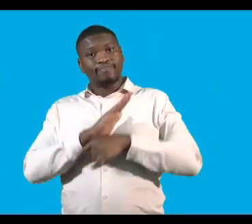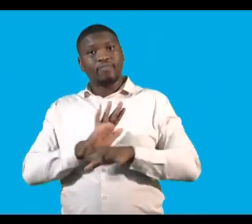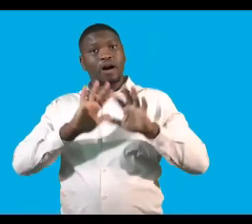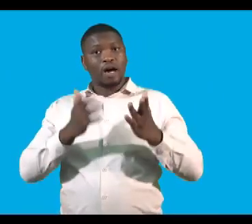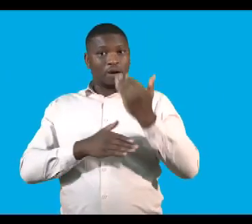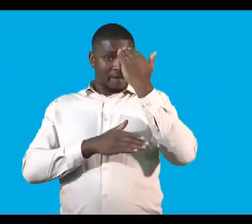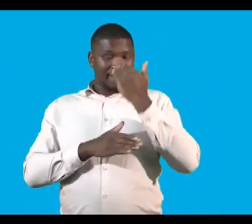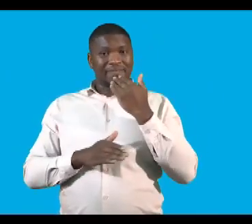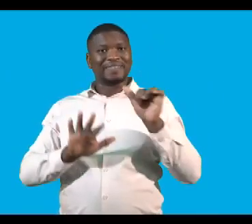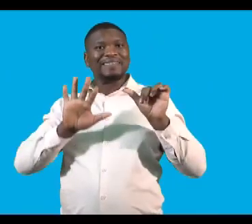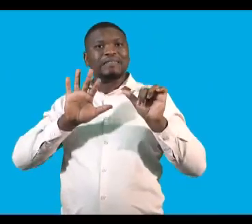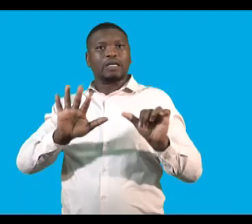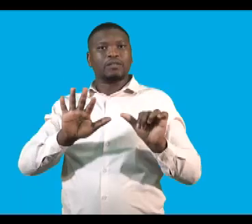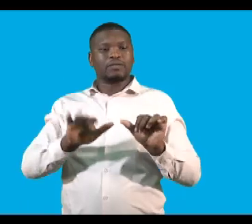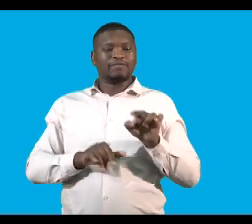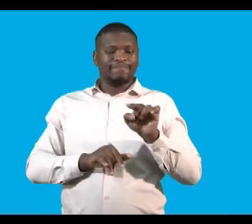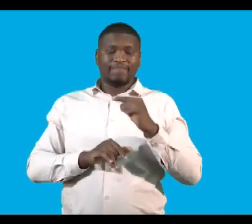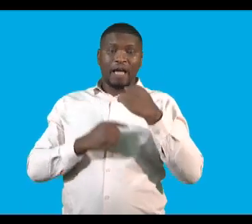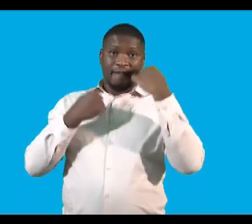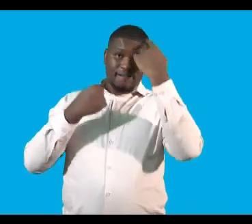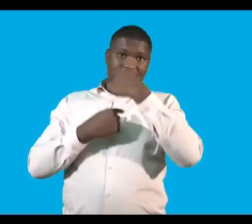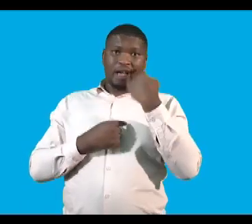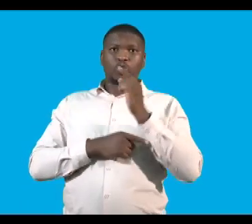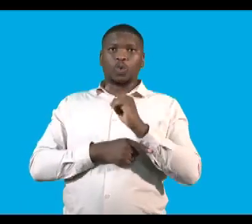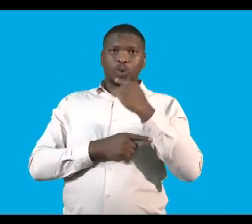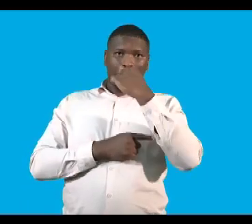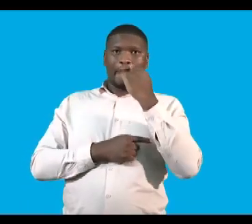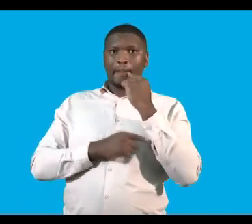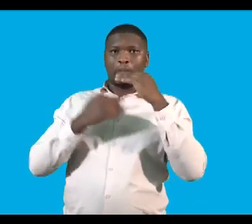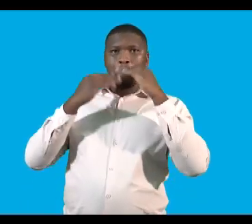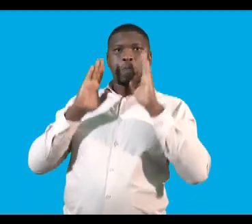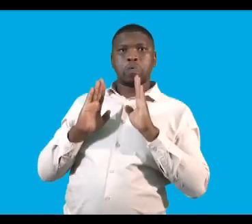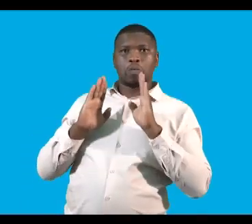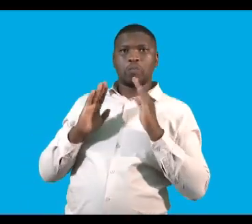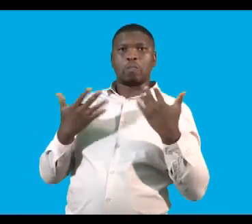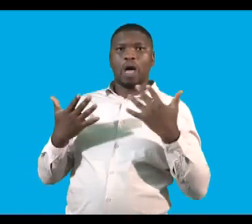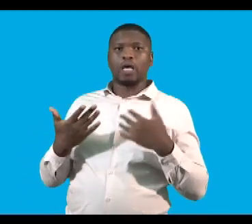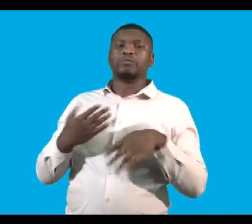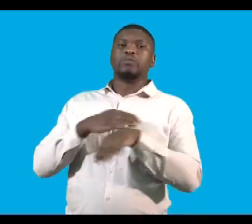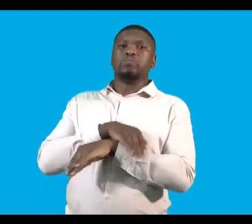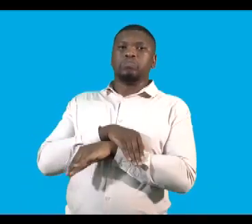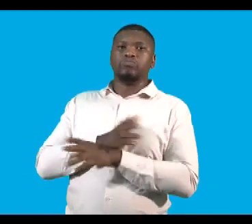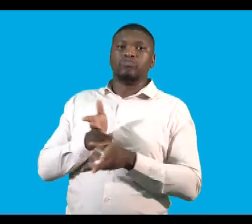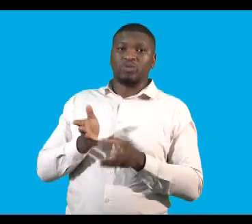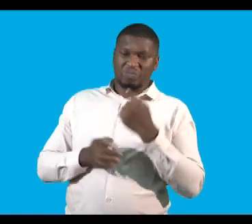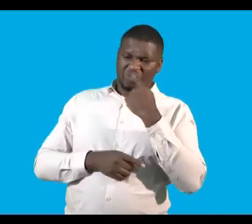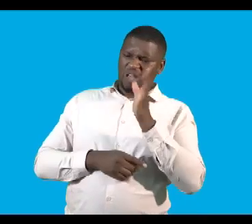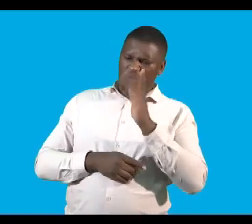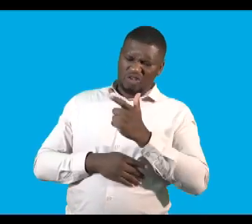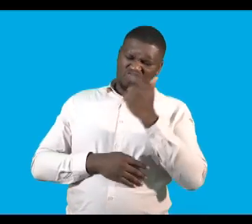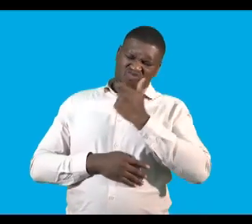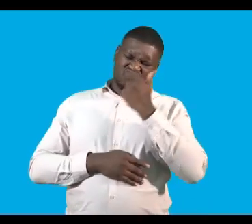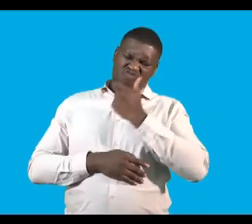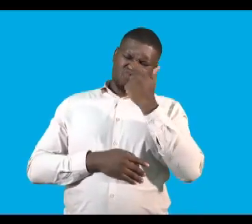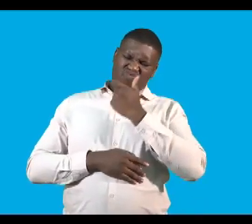highlighted in frame 6 by her downturned mouth and her folded arms. And of course, her verbal retort, I'm going